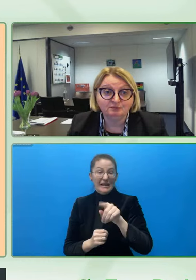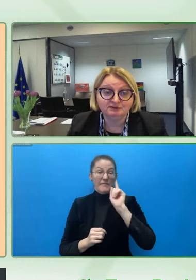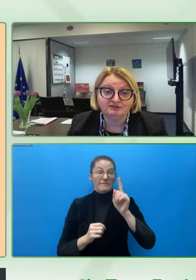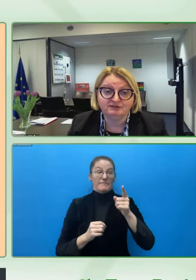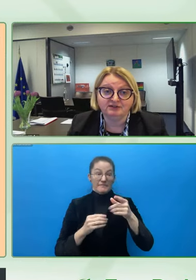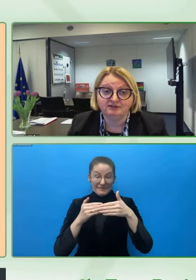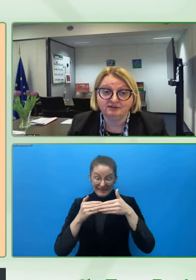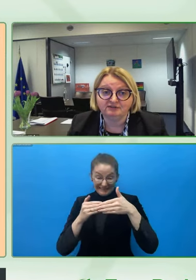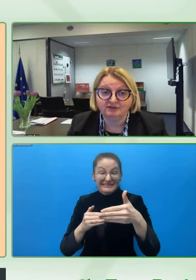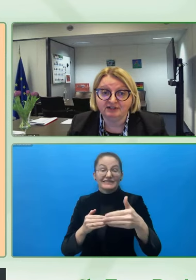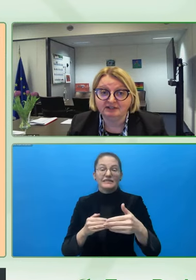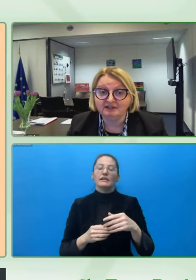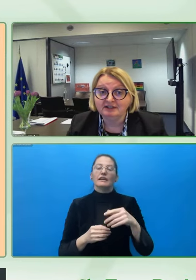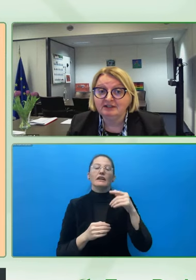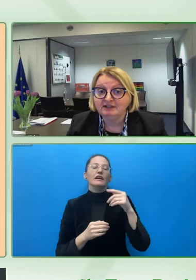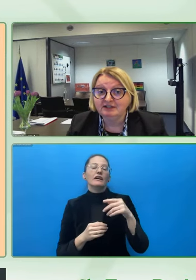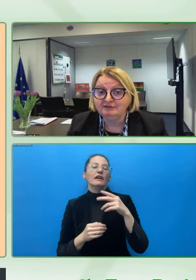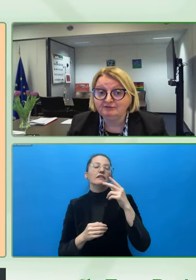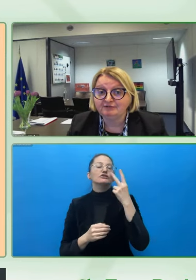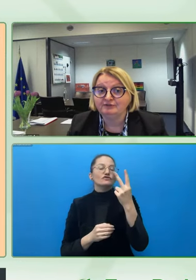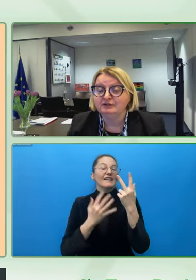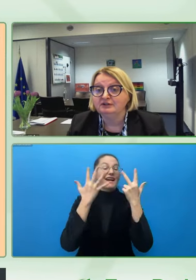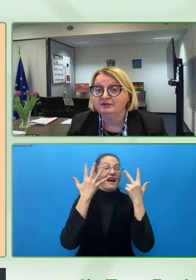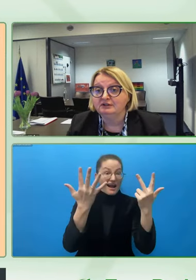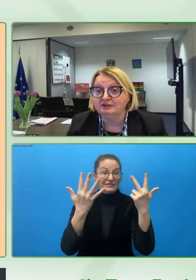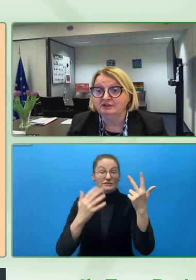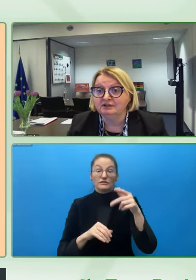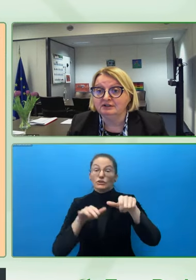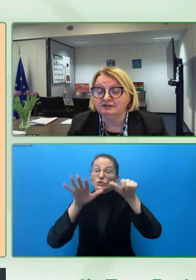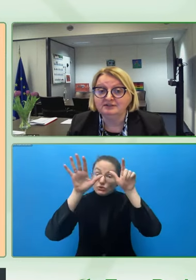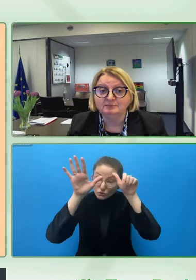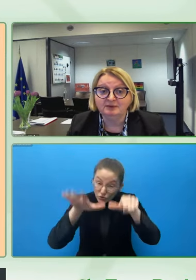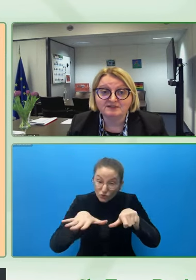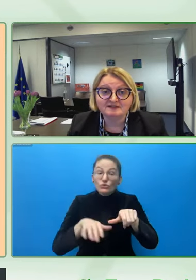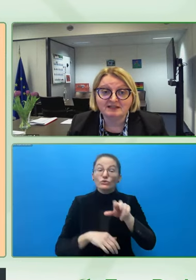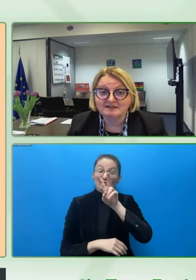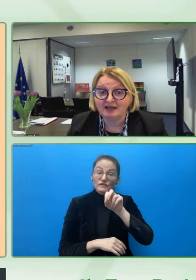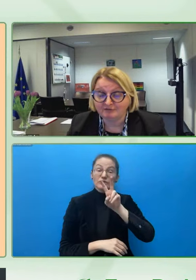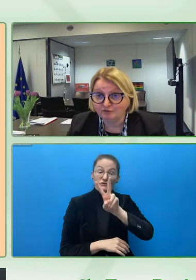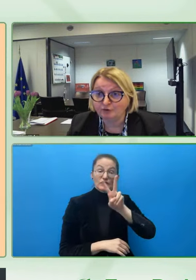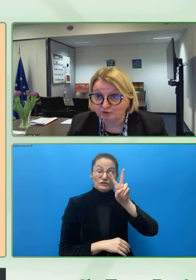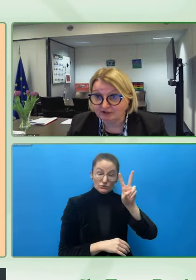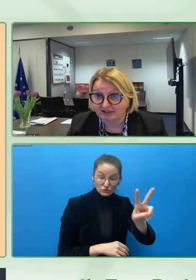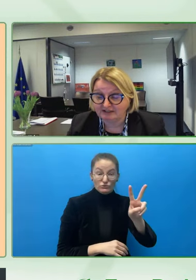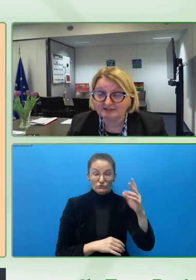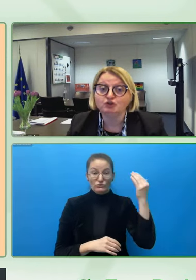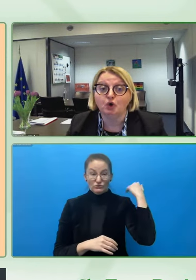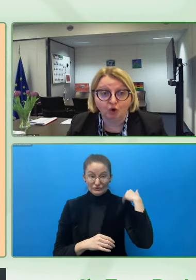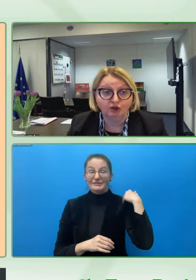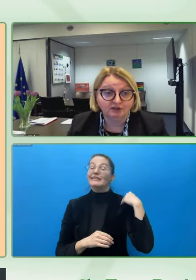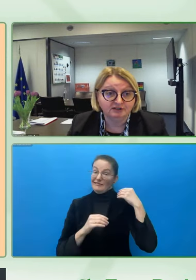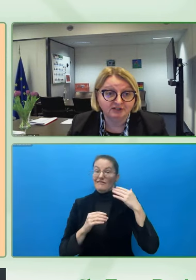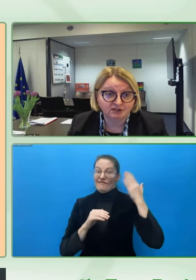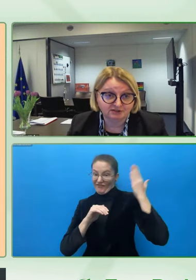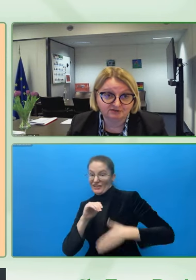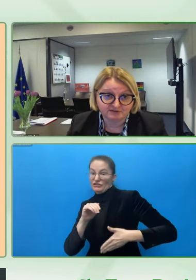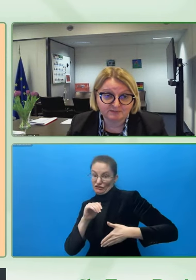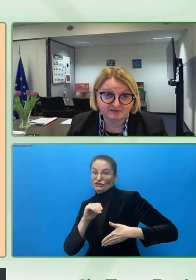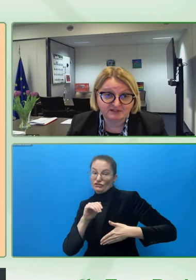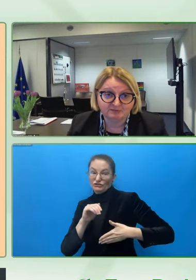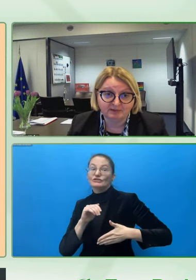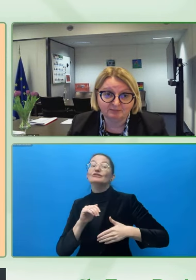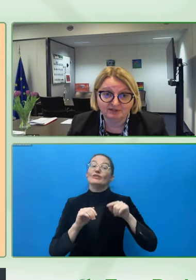this moment we are verifying if the member states have communicated all